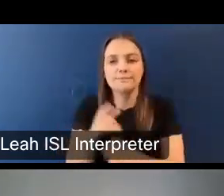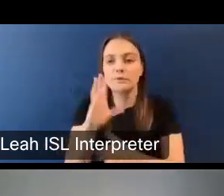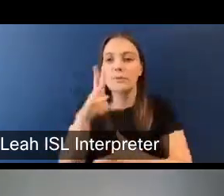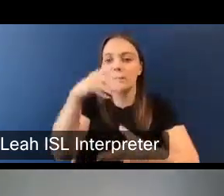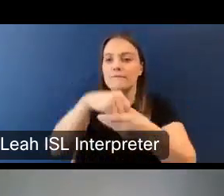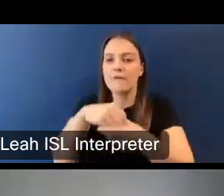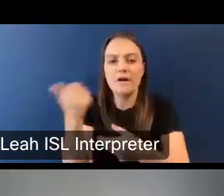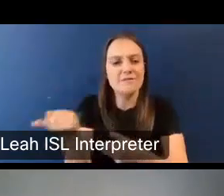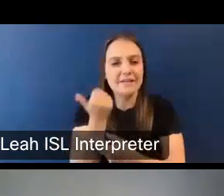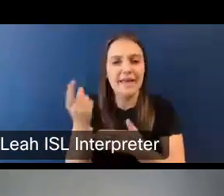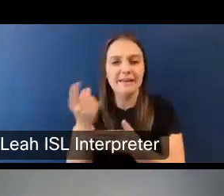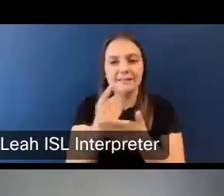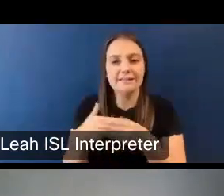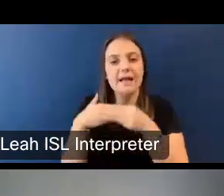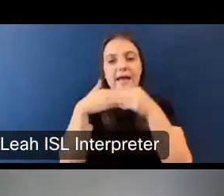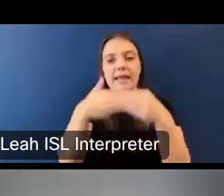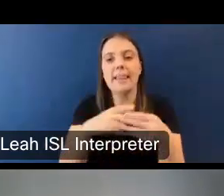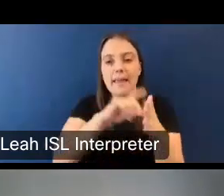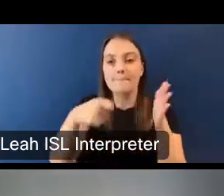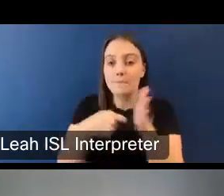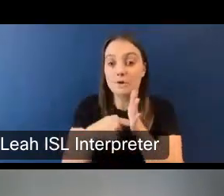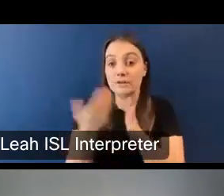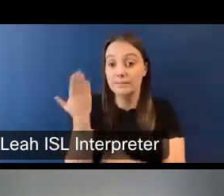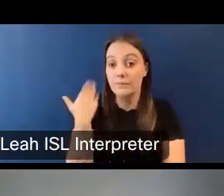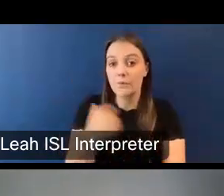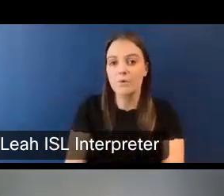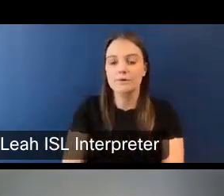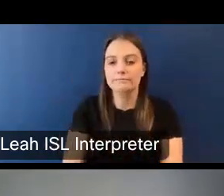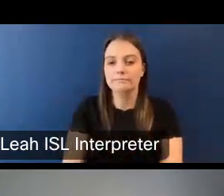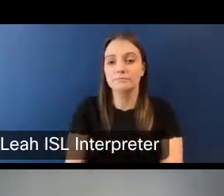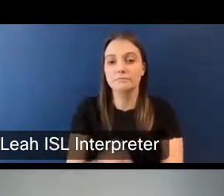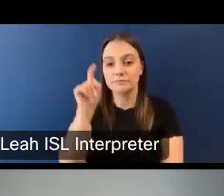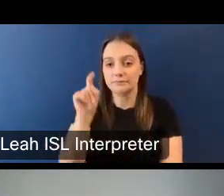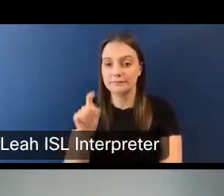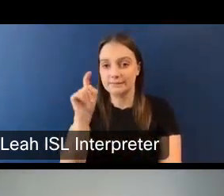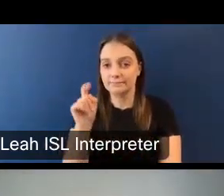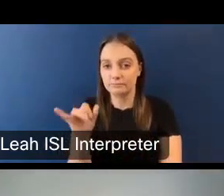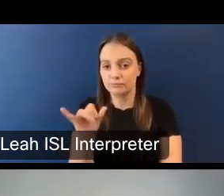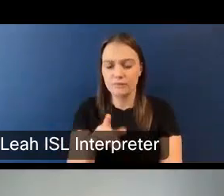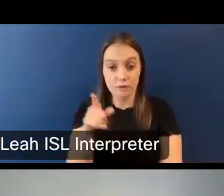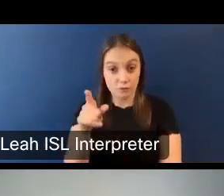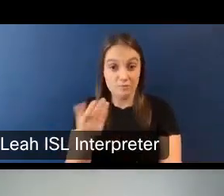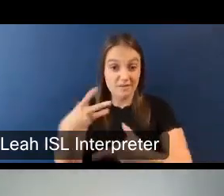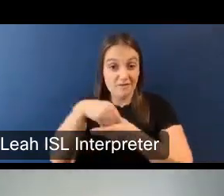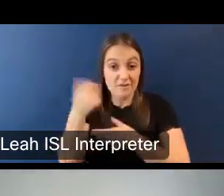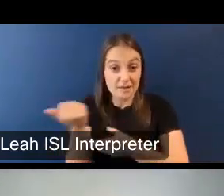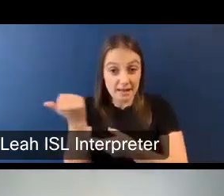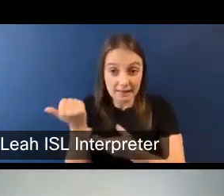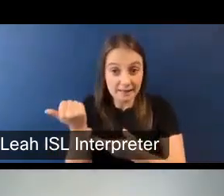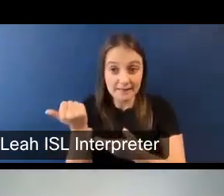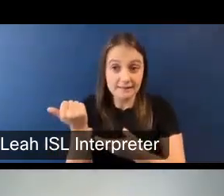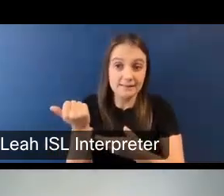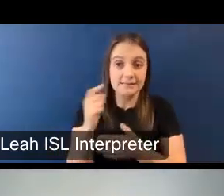on any design-led projects before? As far as you're aware, have you been involved in